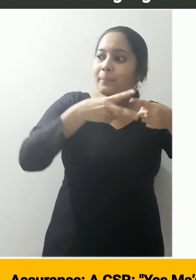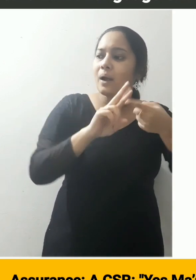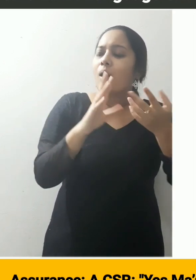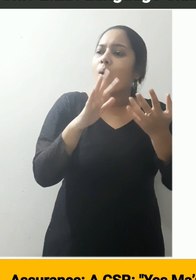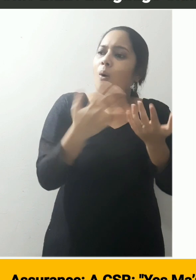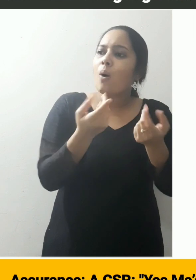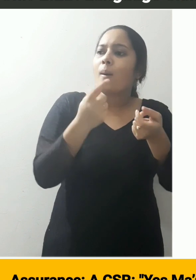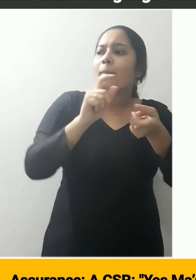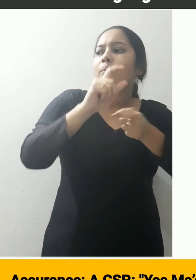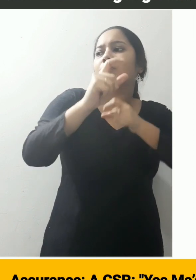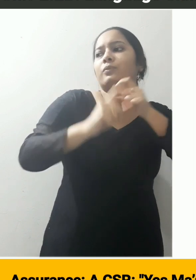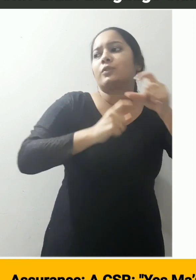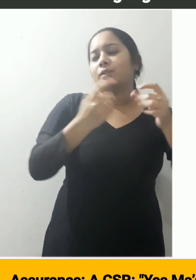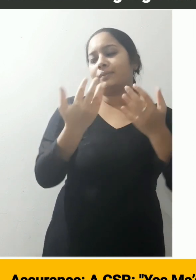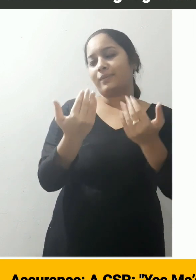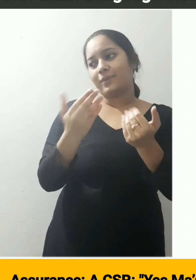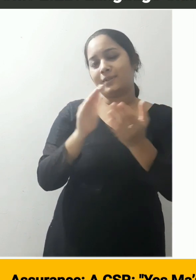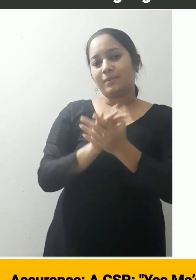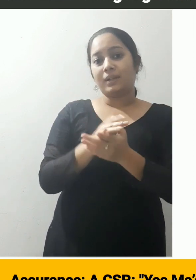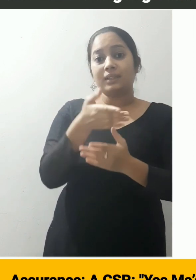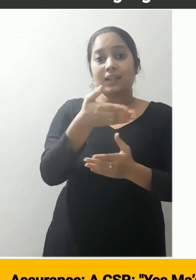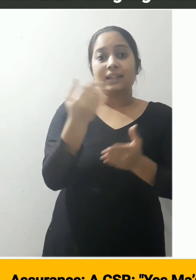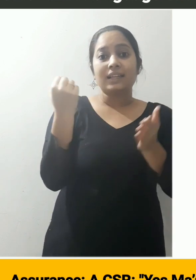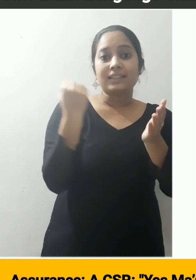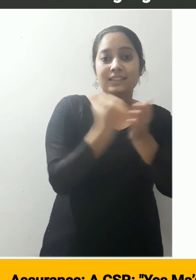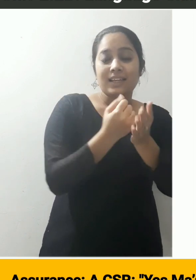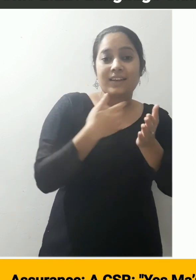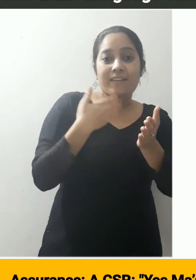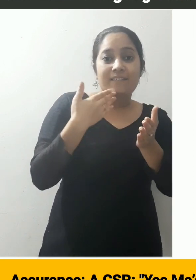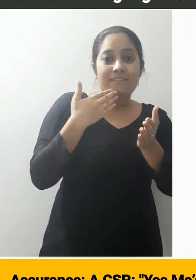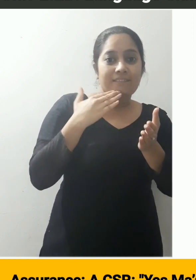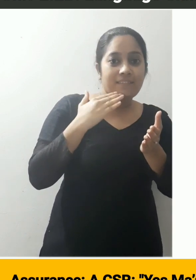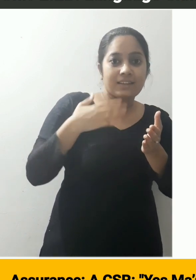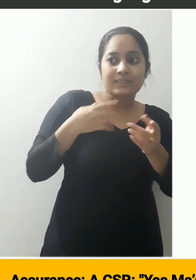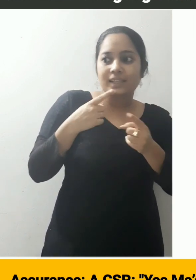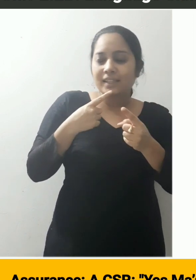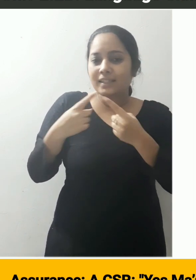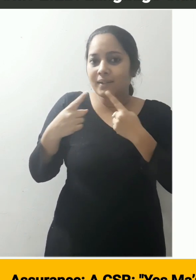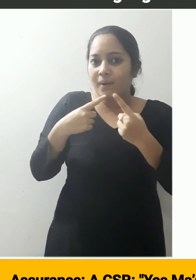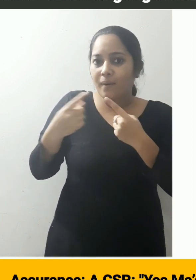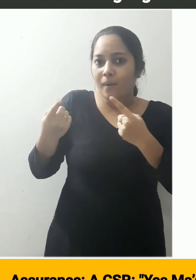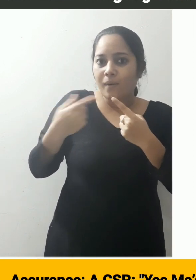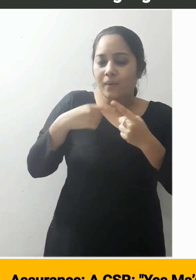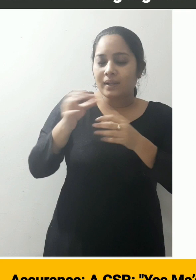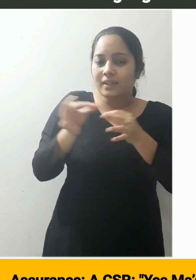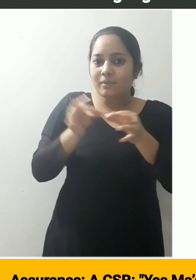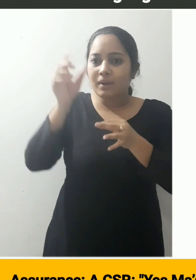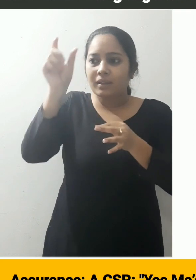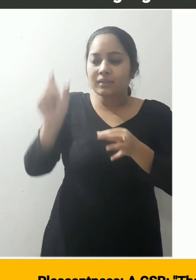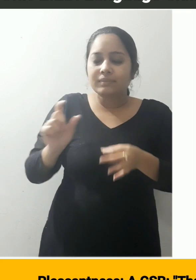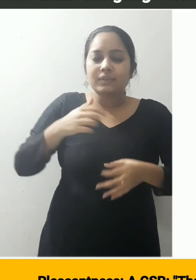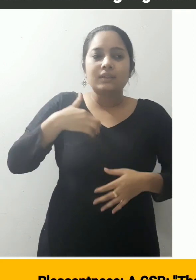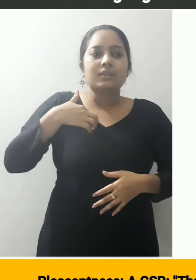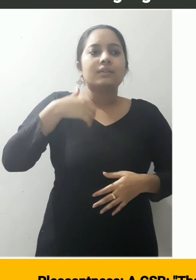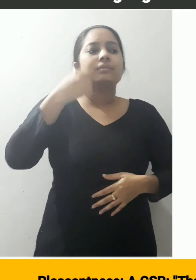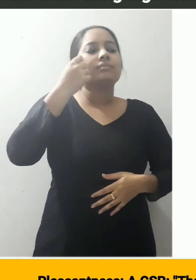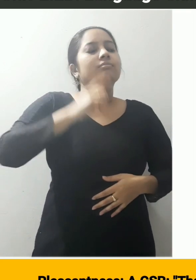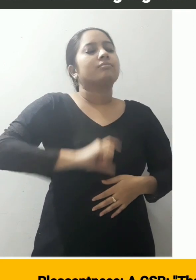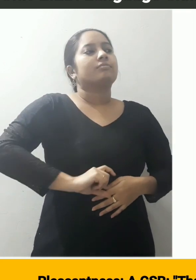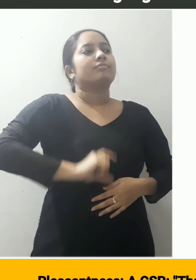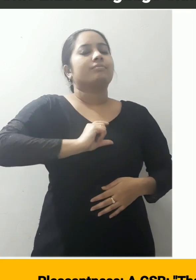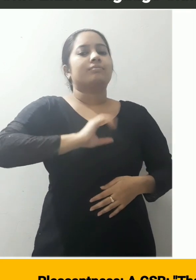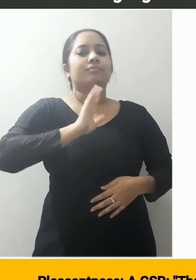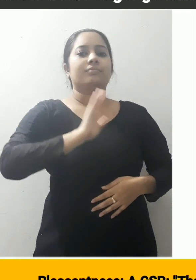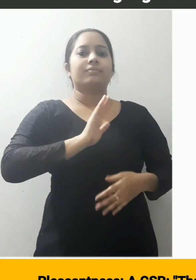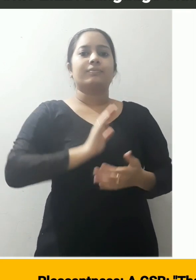or replaced. Assurance helps gain the trust and respect from the customer.